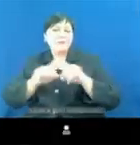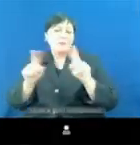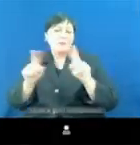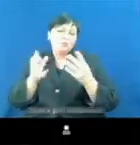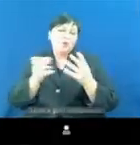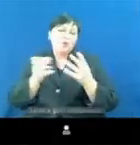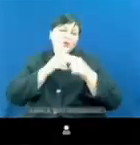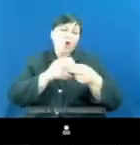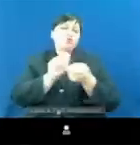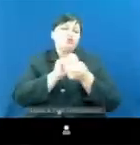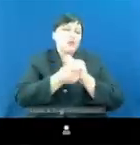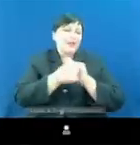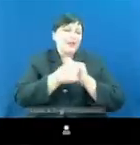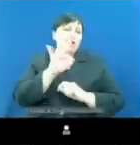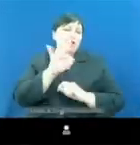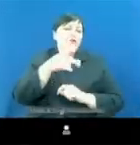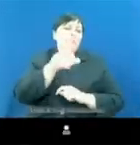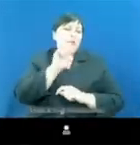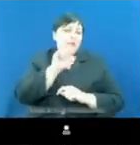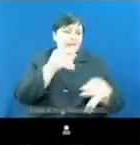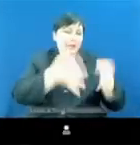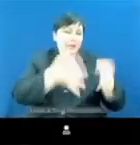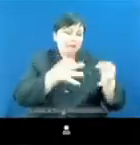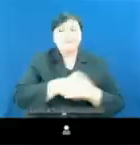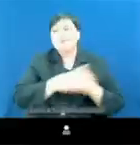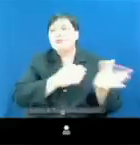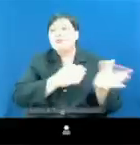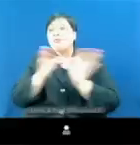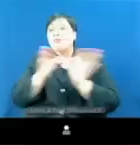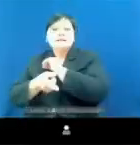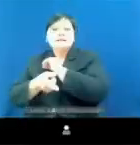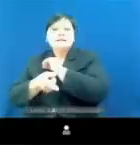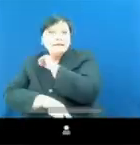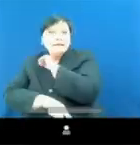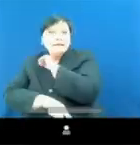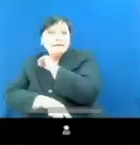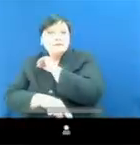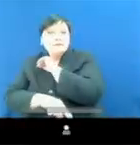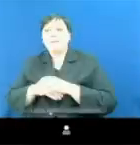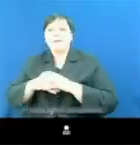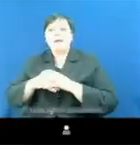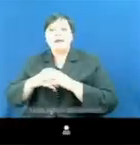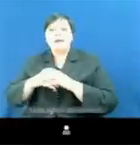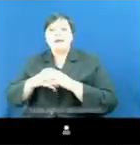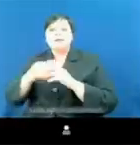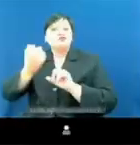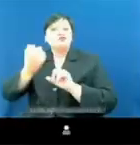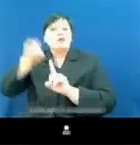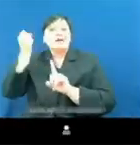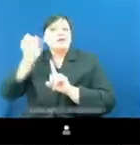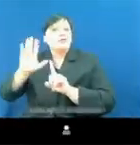Sentencing, violations of probation, revocation of probation.